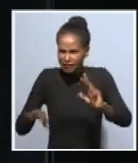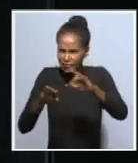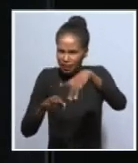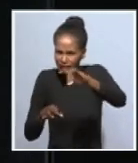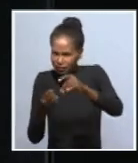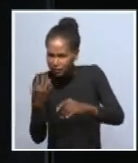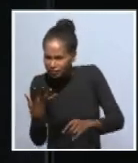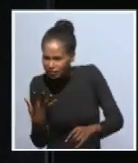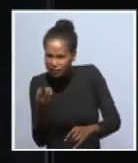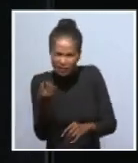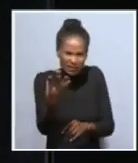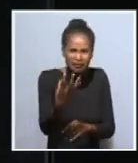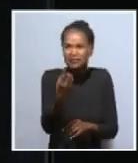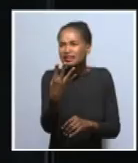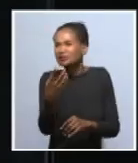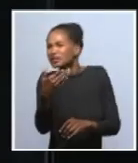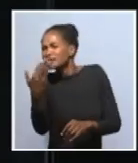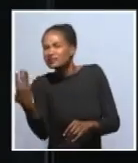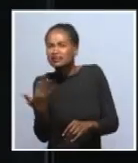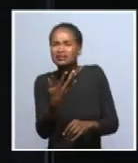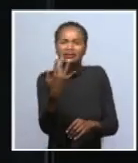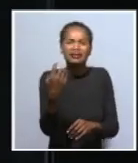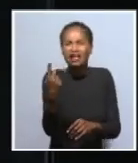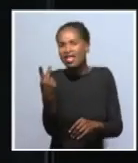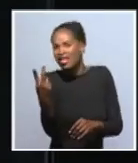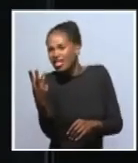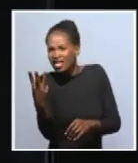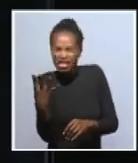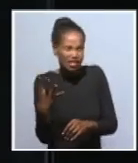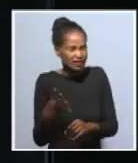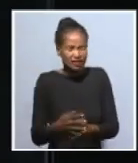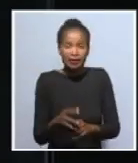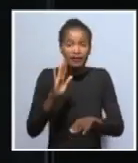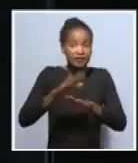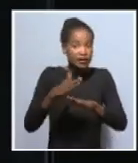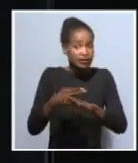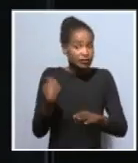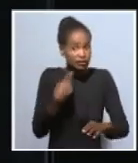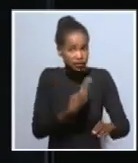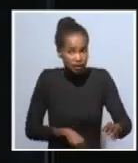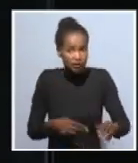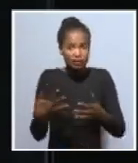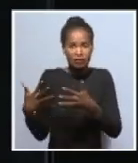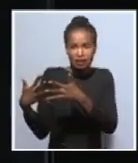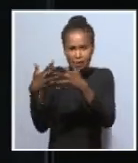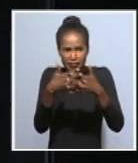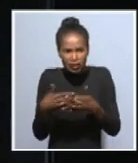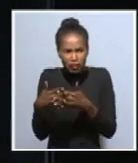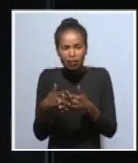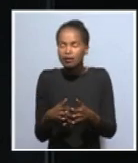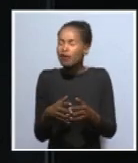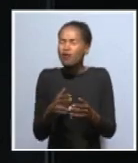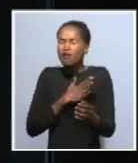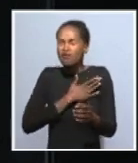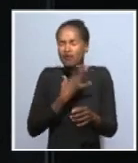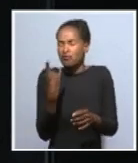all these lucrative deals of when we talk about China, when you talk about the US, it's